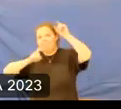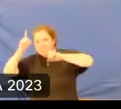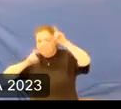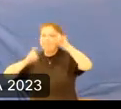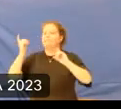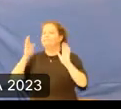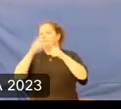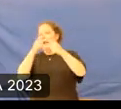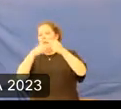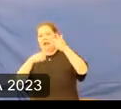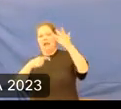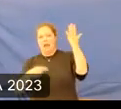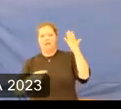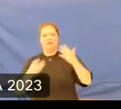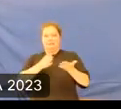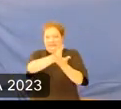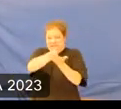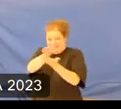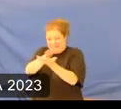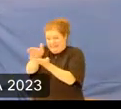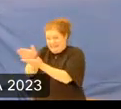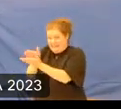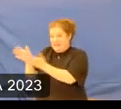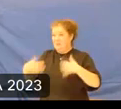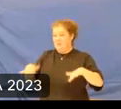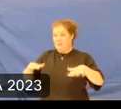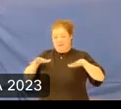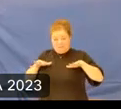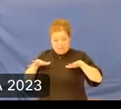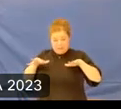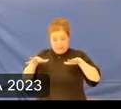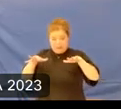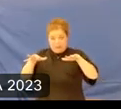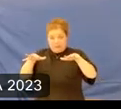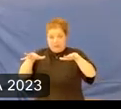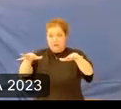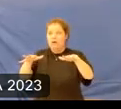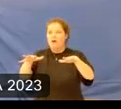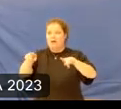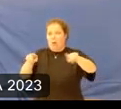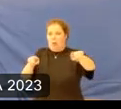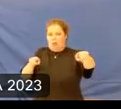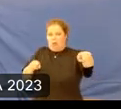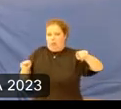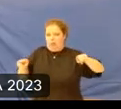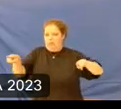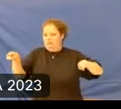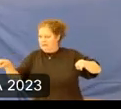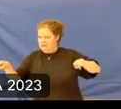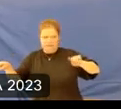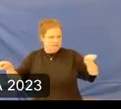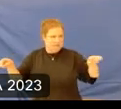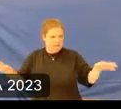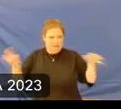gesture, and so on. And you've got all of these channels going on. And then the question is, which bits belong together to form? How